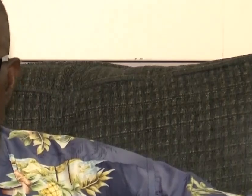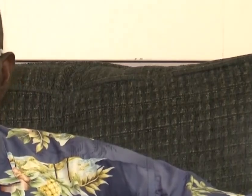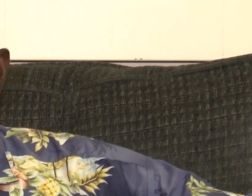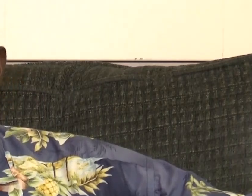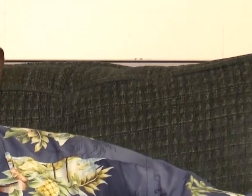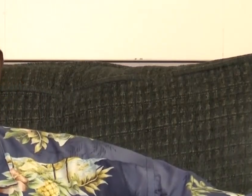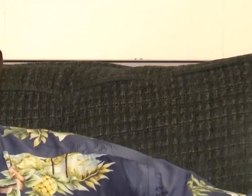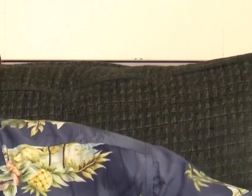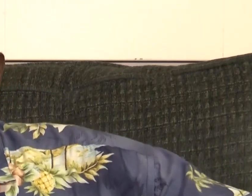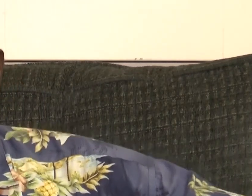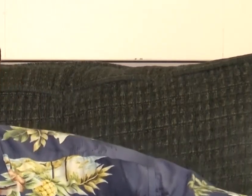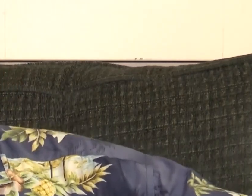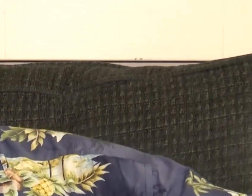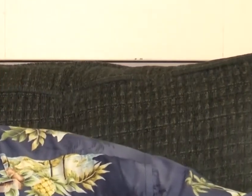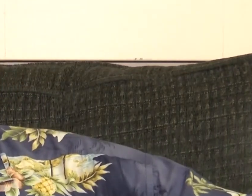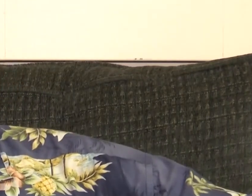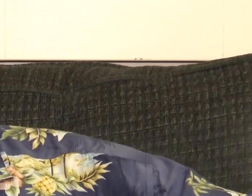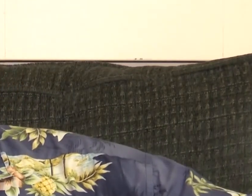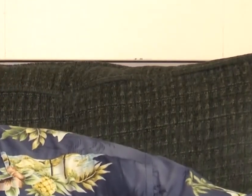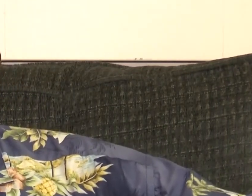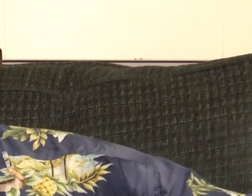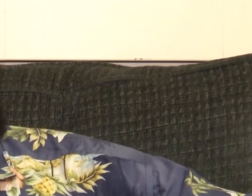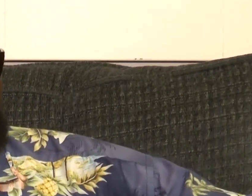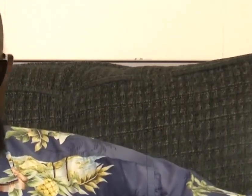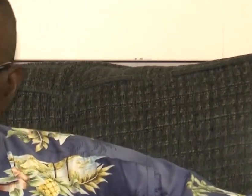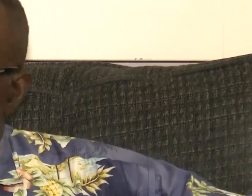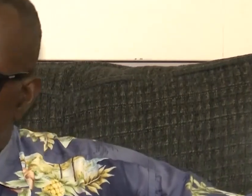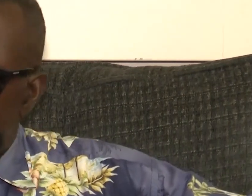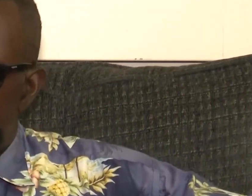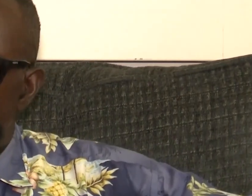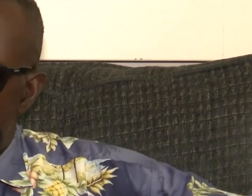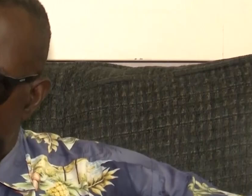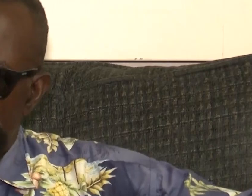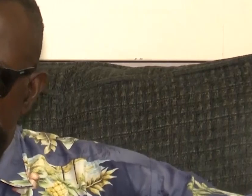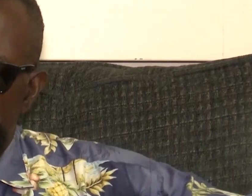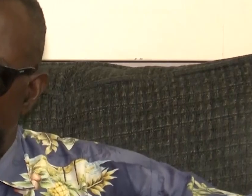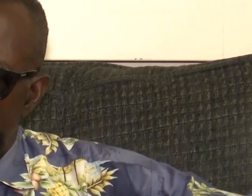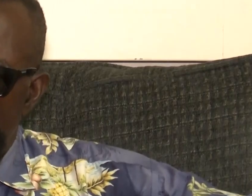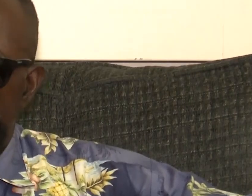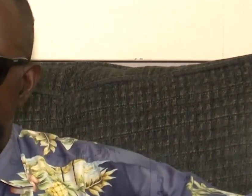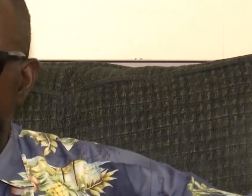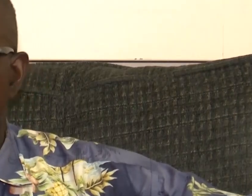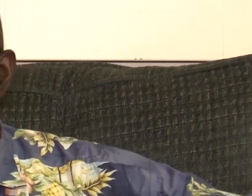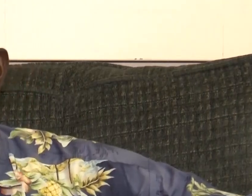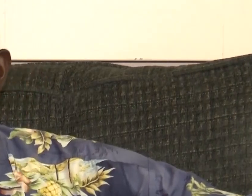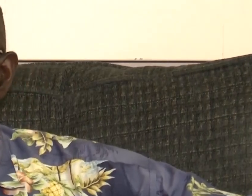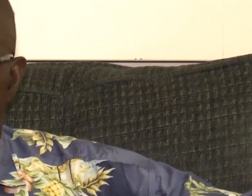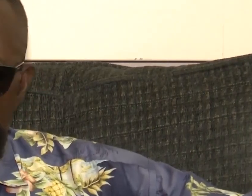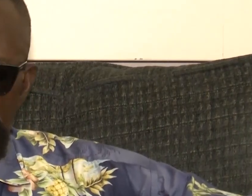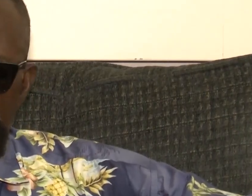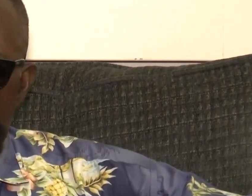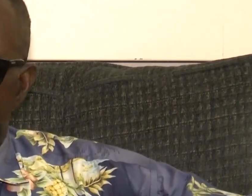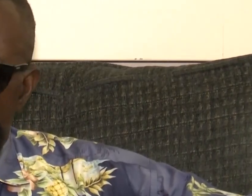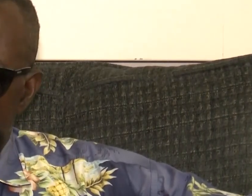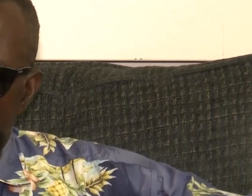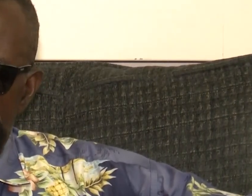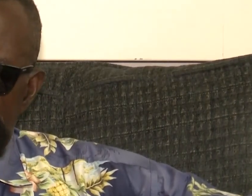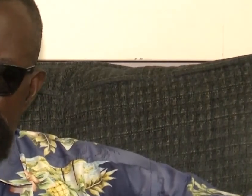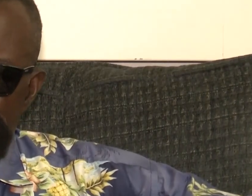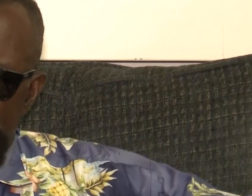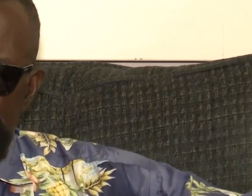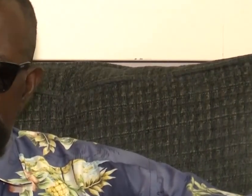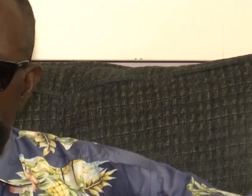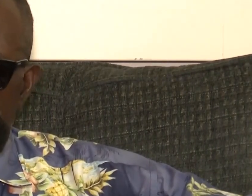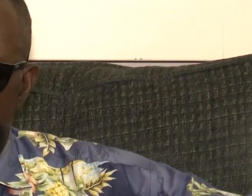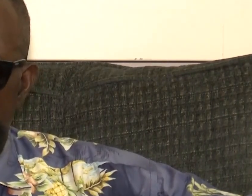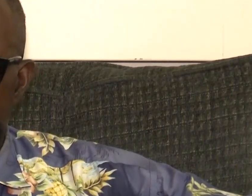been valued in terms of the use to determine the outcome of the winner of this match